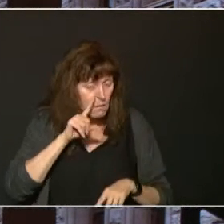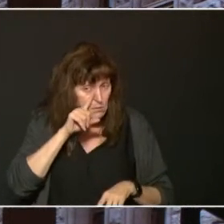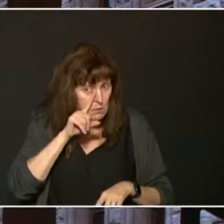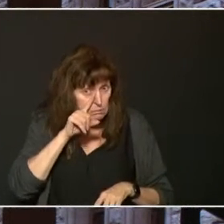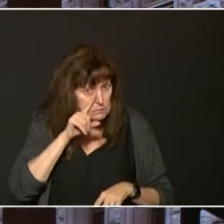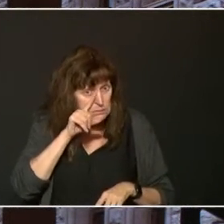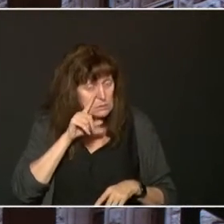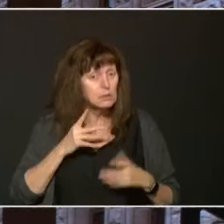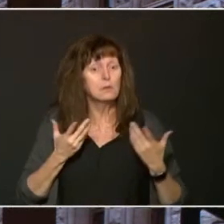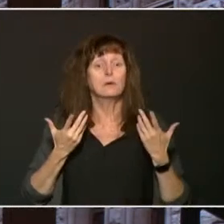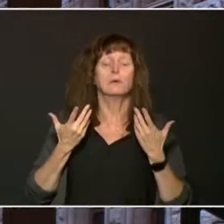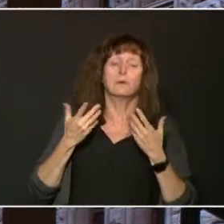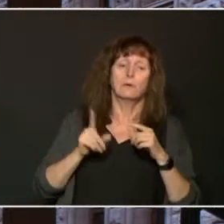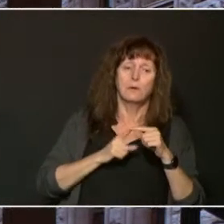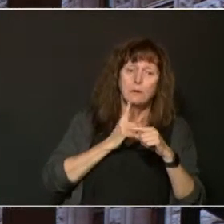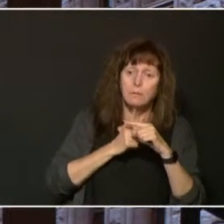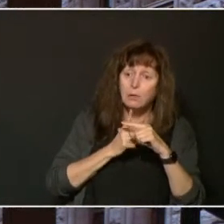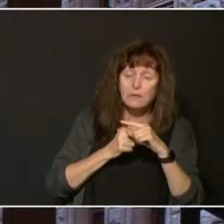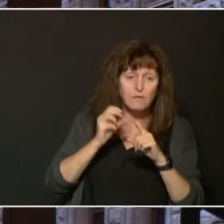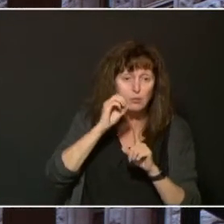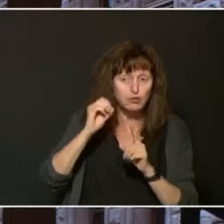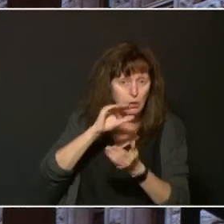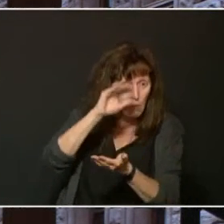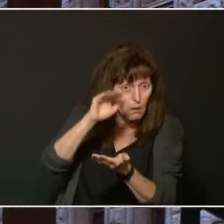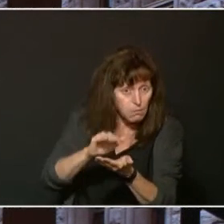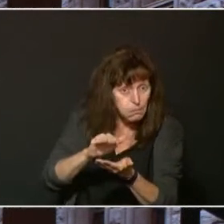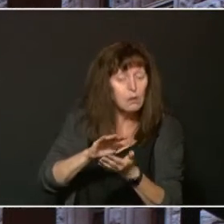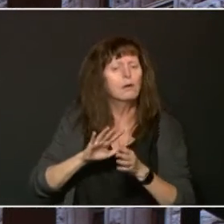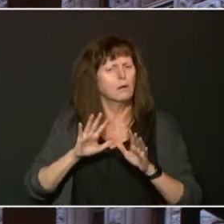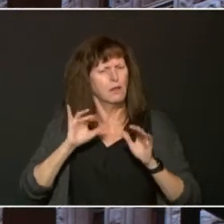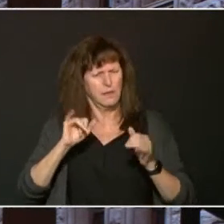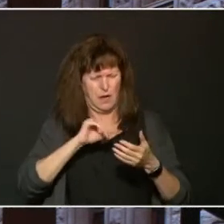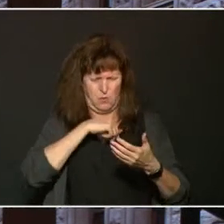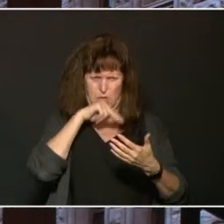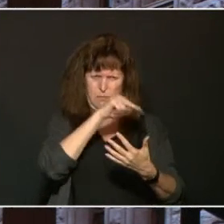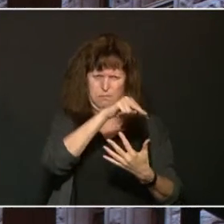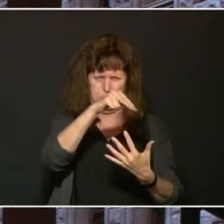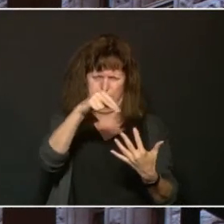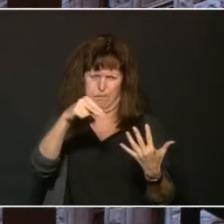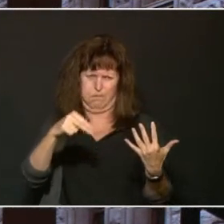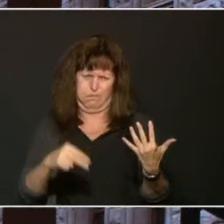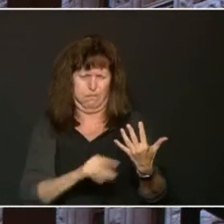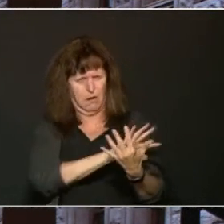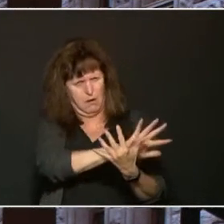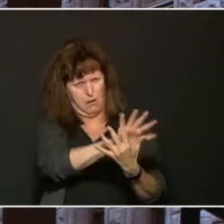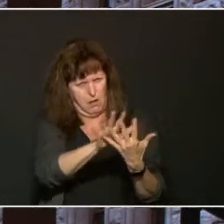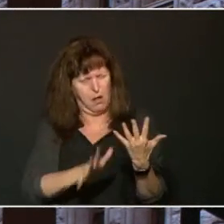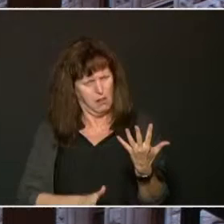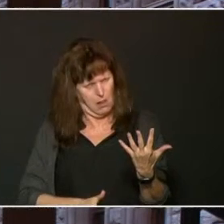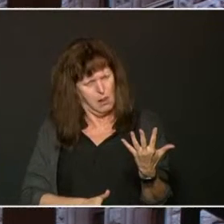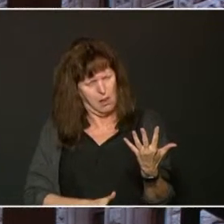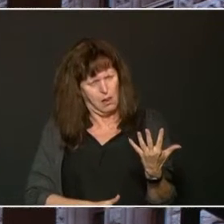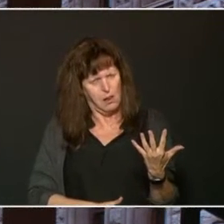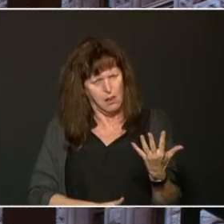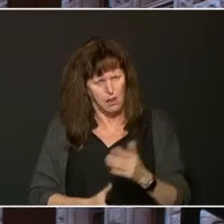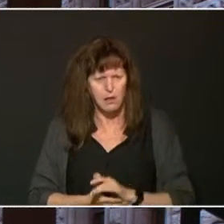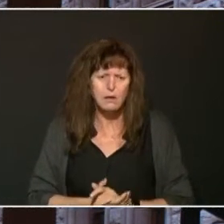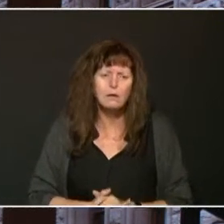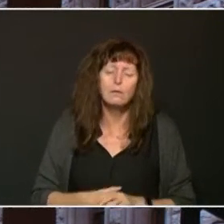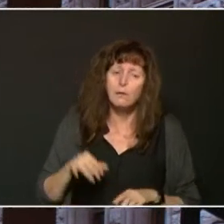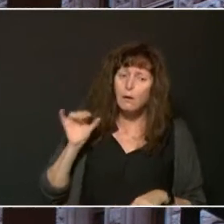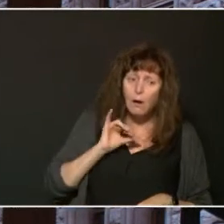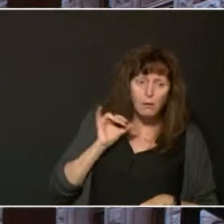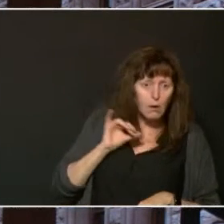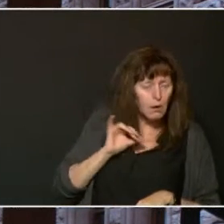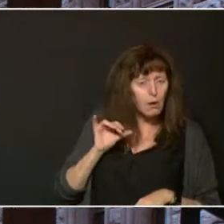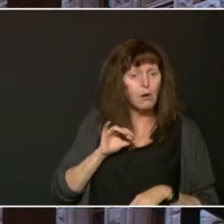being positive. Those are some of the indicators that we monitor in conjunction, in partnership with how well our population